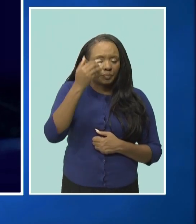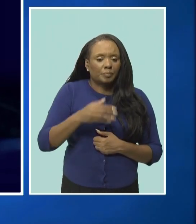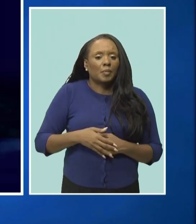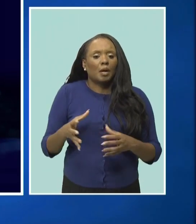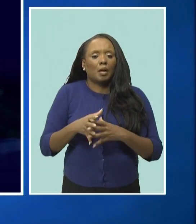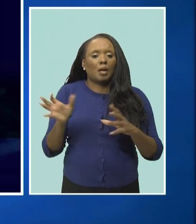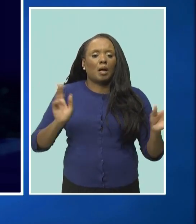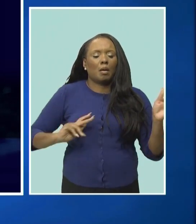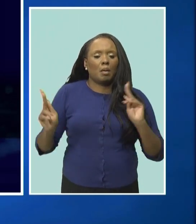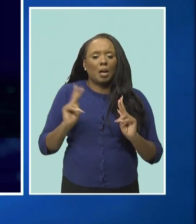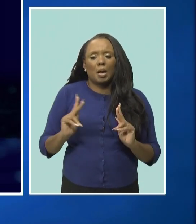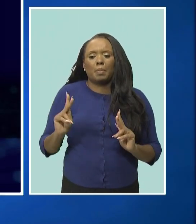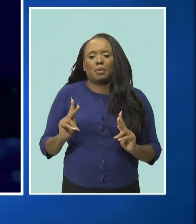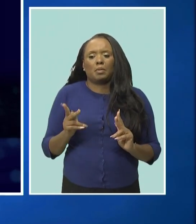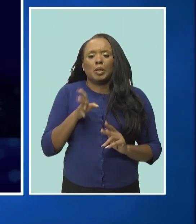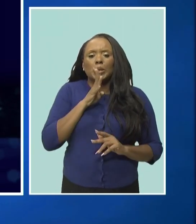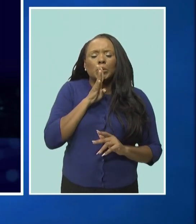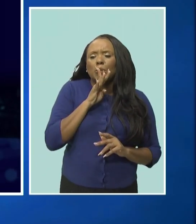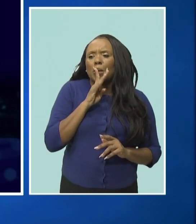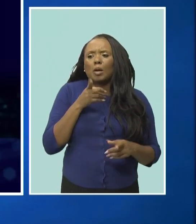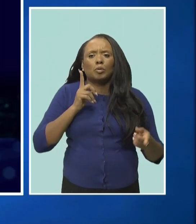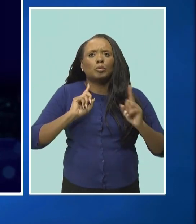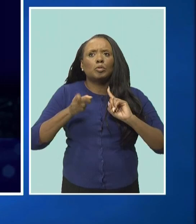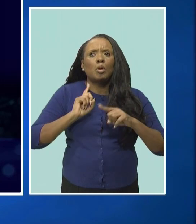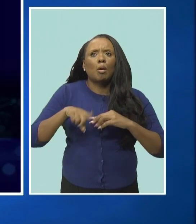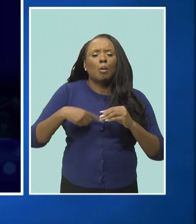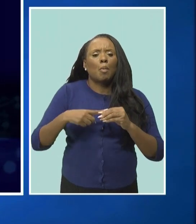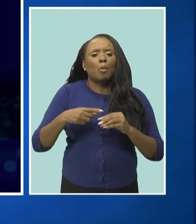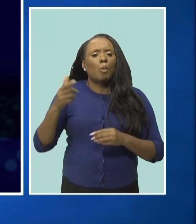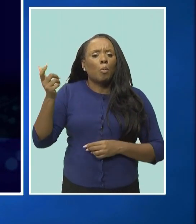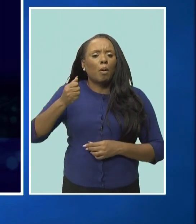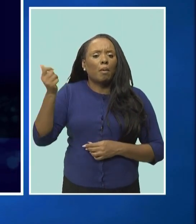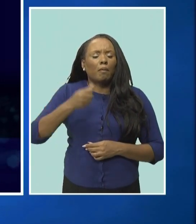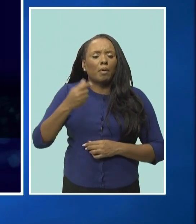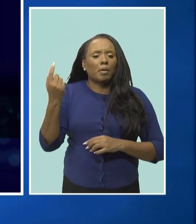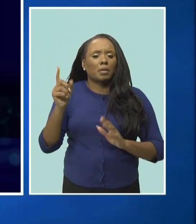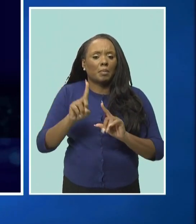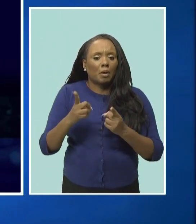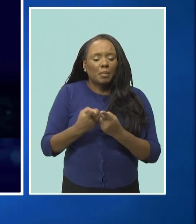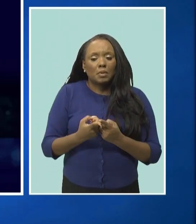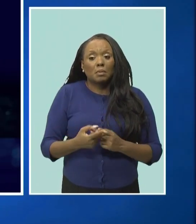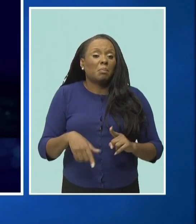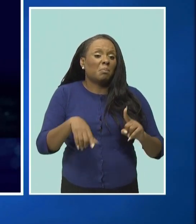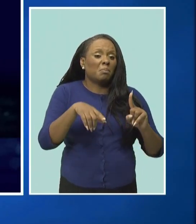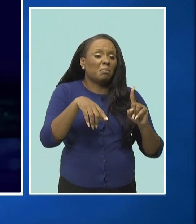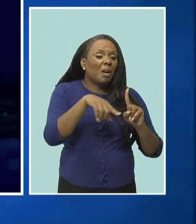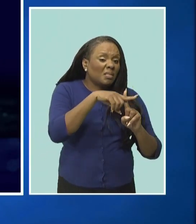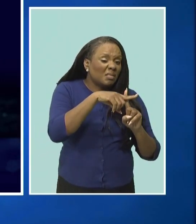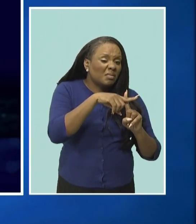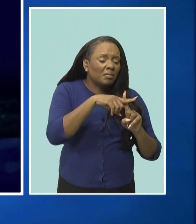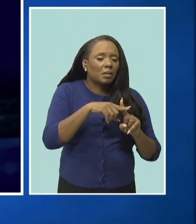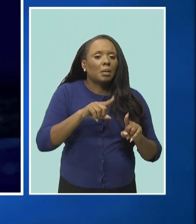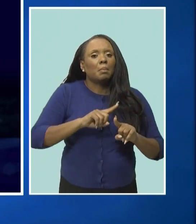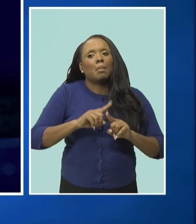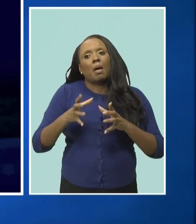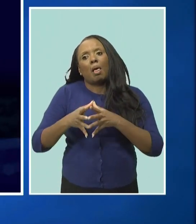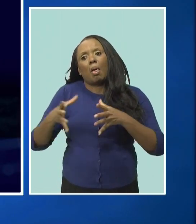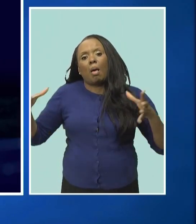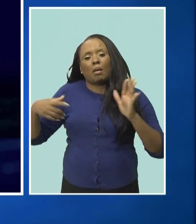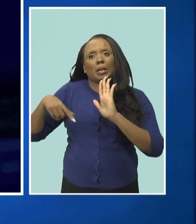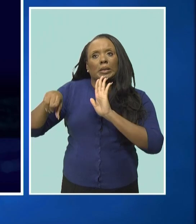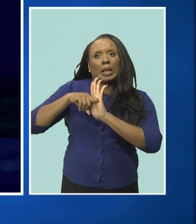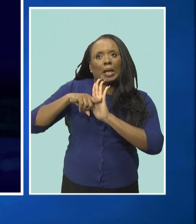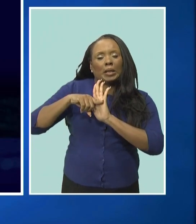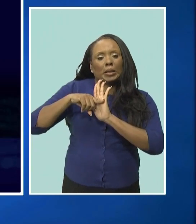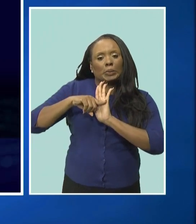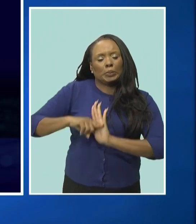been said about the Welfare Department over the last few years. Some positive things, but a lot of negative things were said about the Welfare Department as